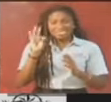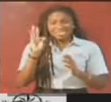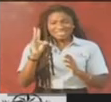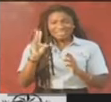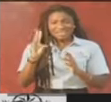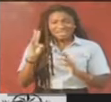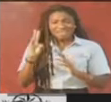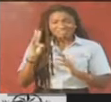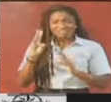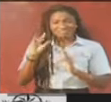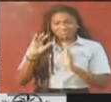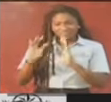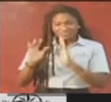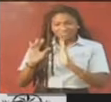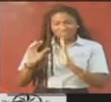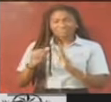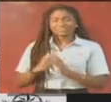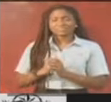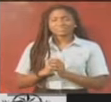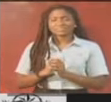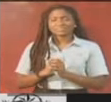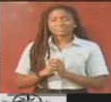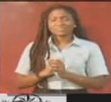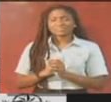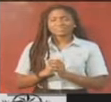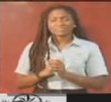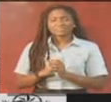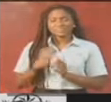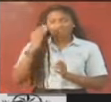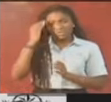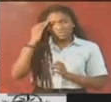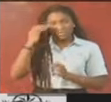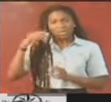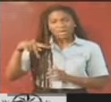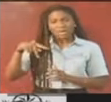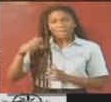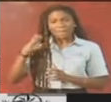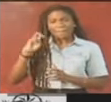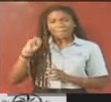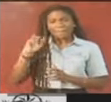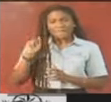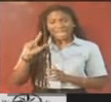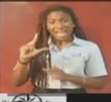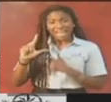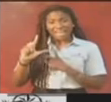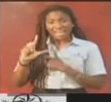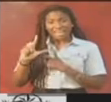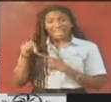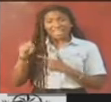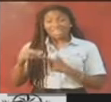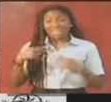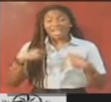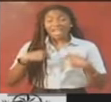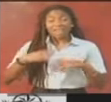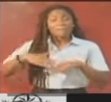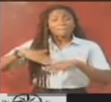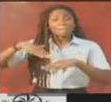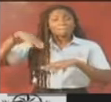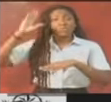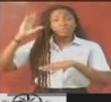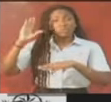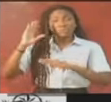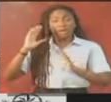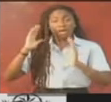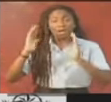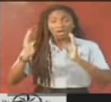particular time, the San Francisco Pinal area would have recorded the highest number of cases out of all the communities.